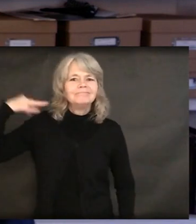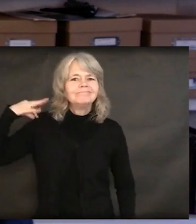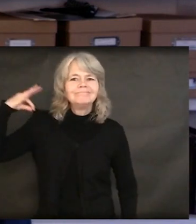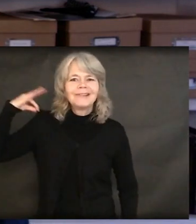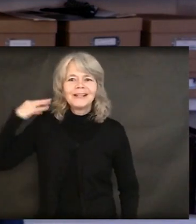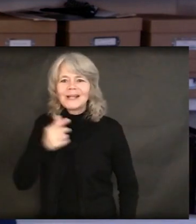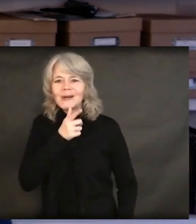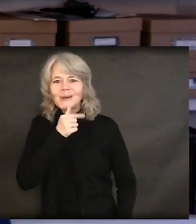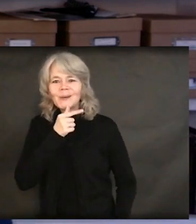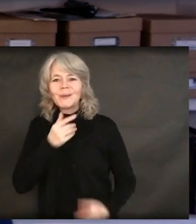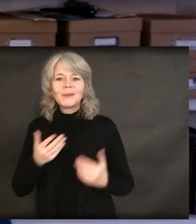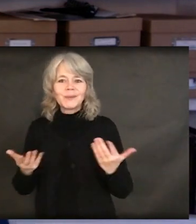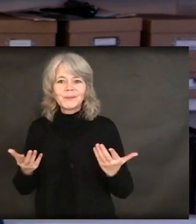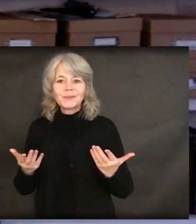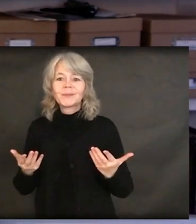ready?